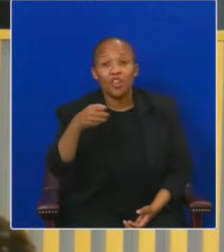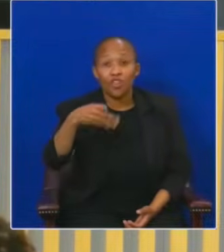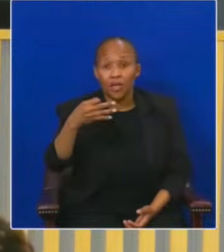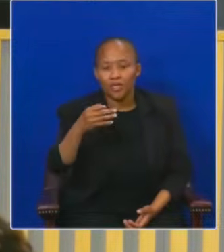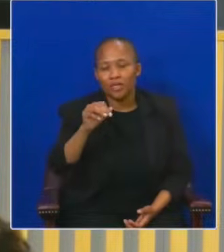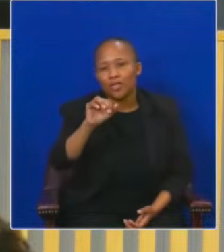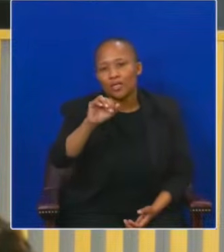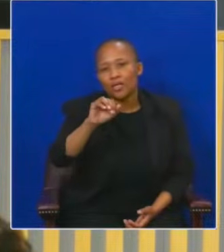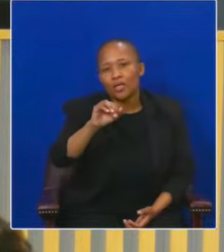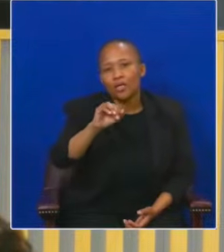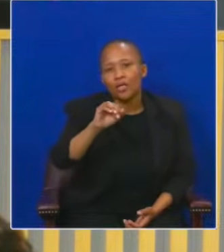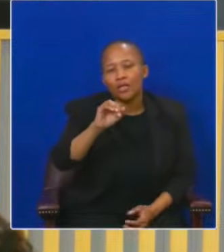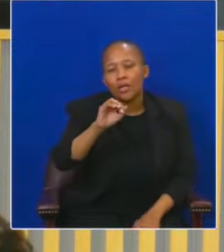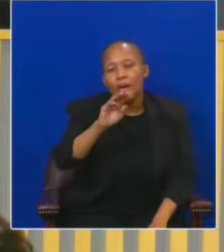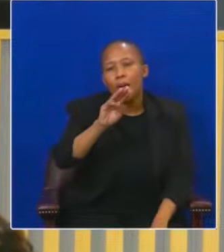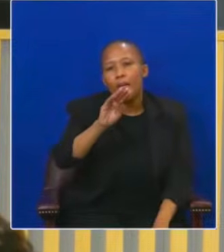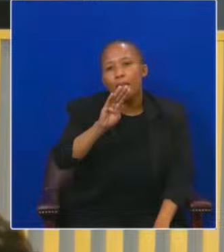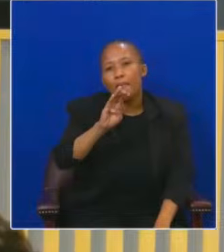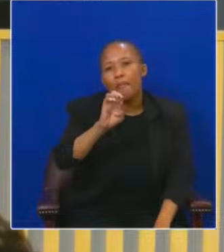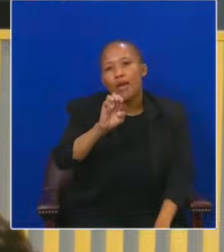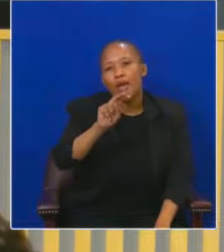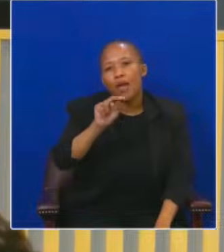Denny Mabusela.